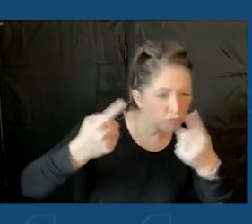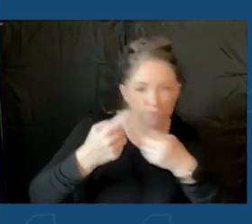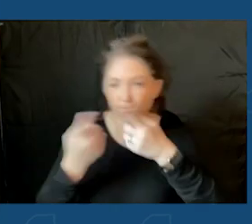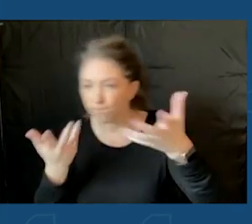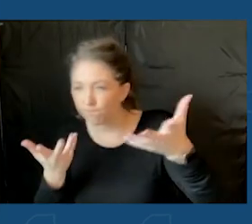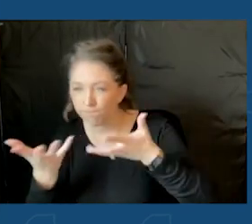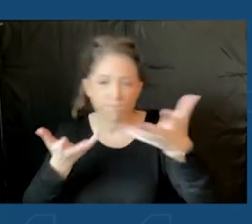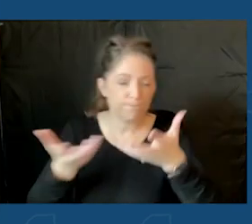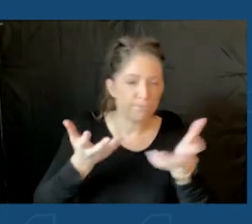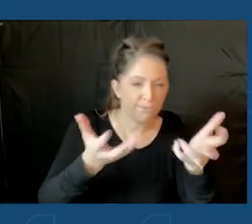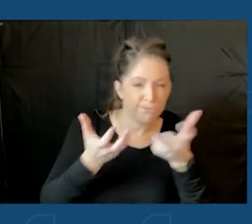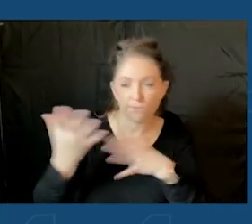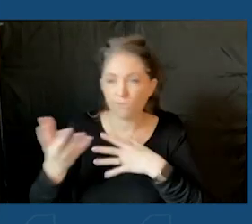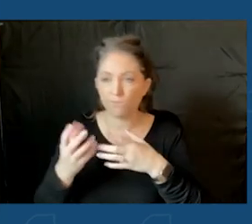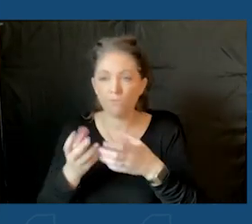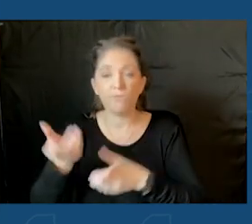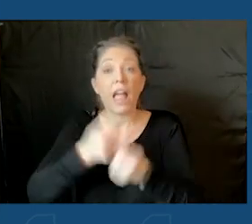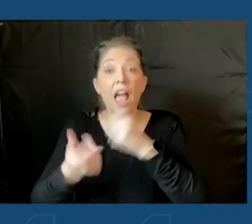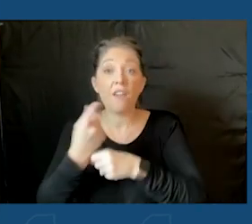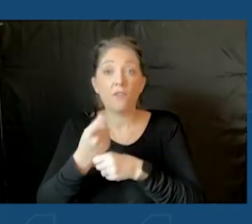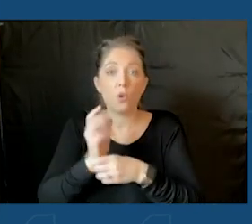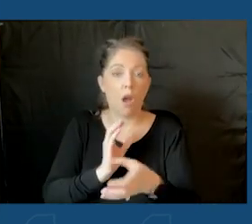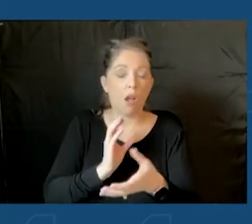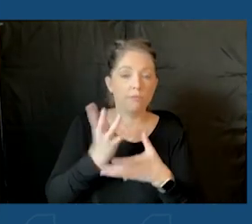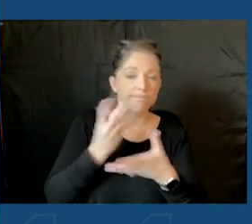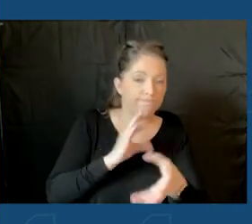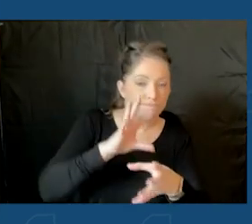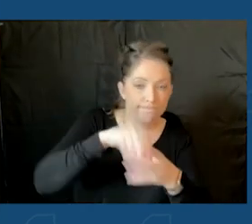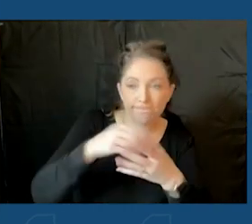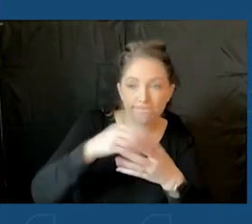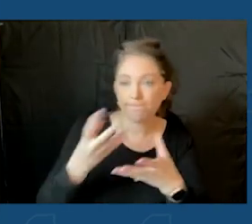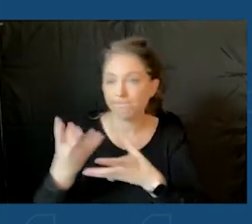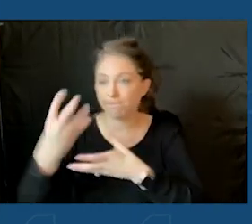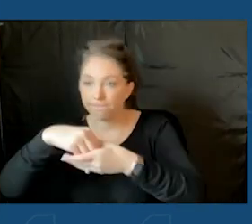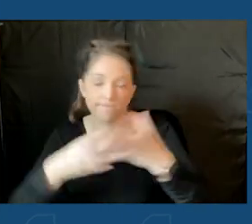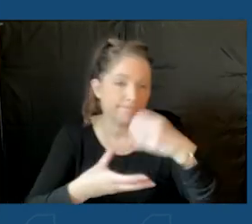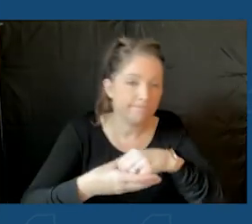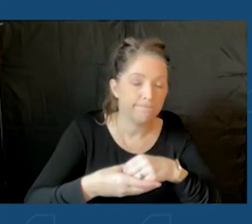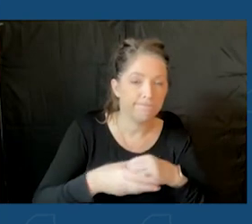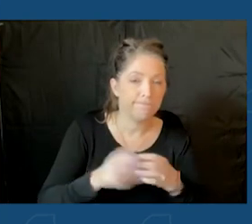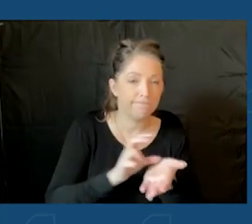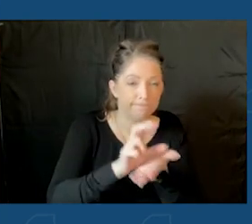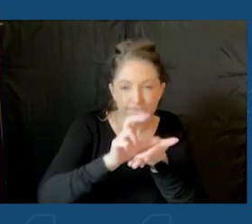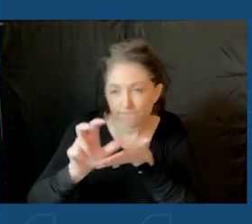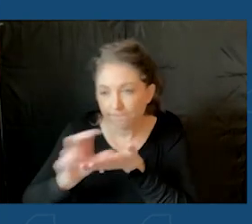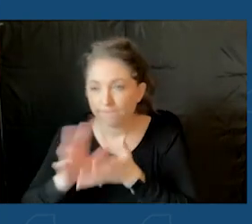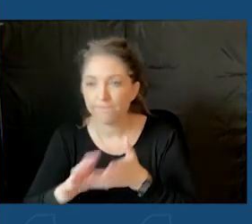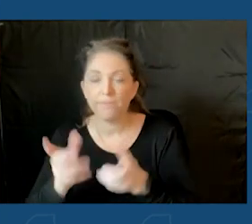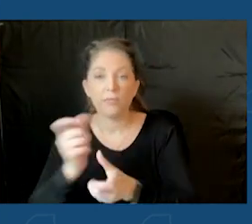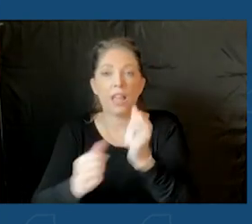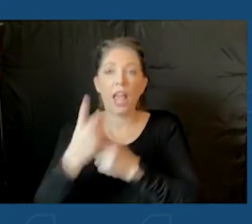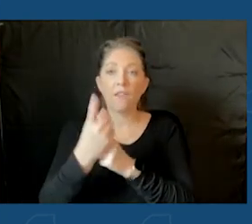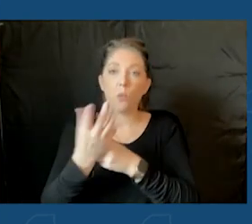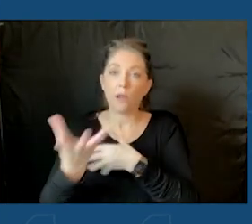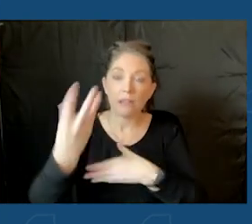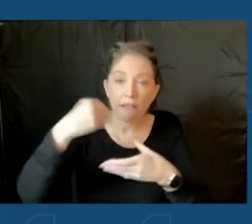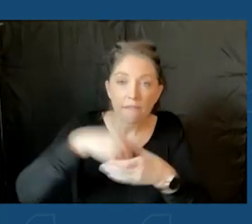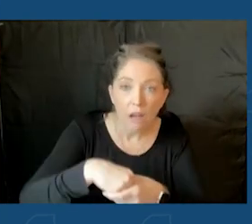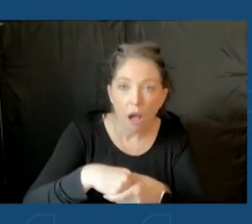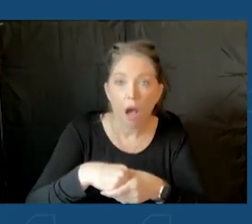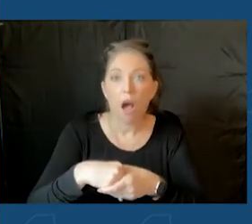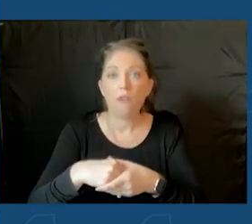everybody contributes something significant. Each and every one of them are parts or co-chairs of the